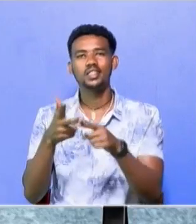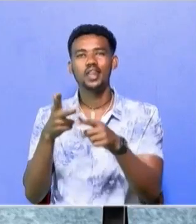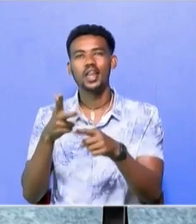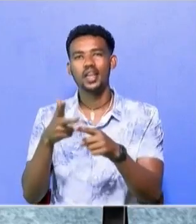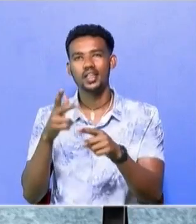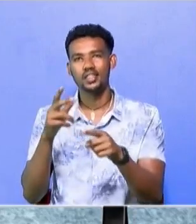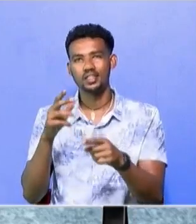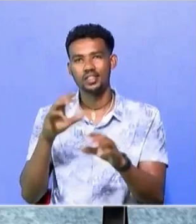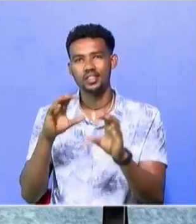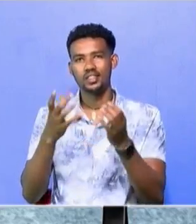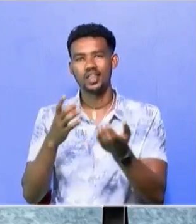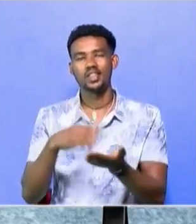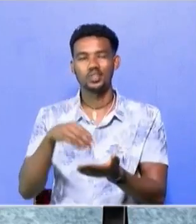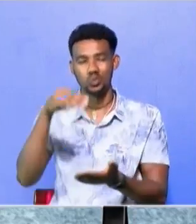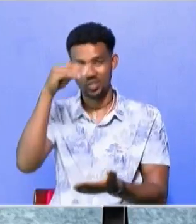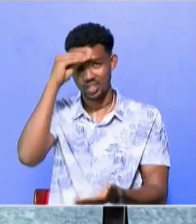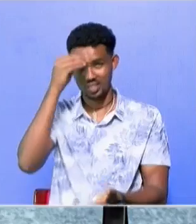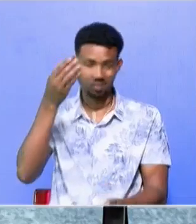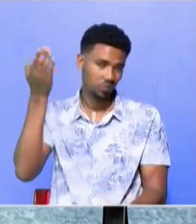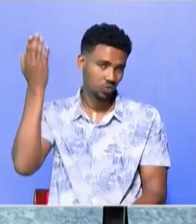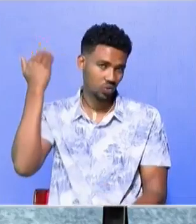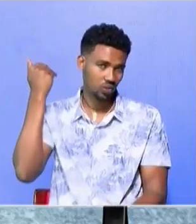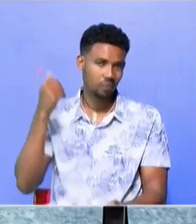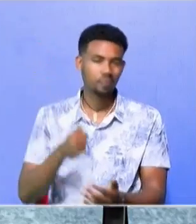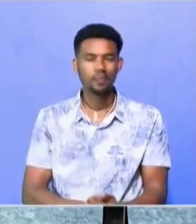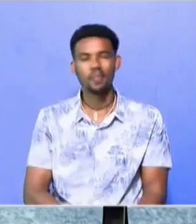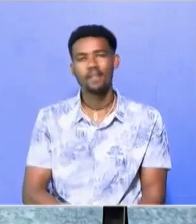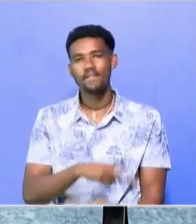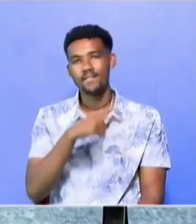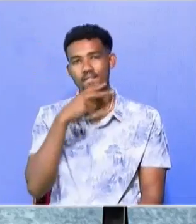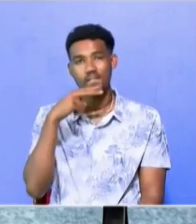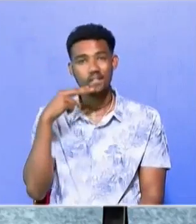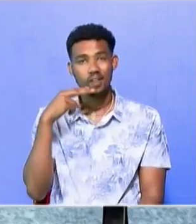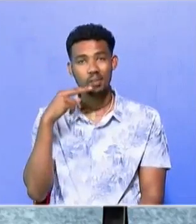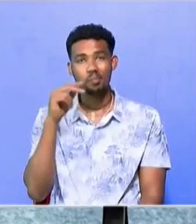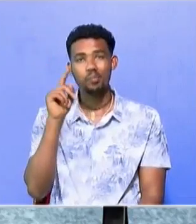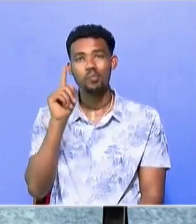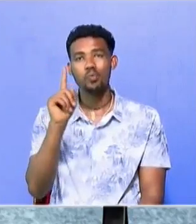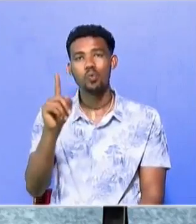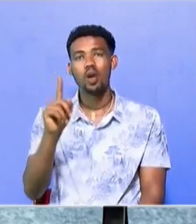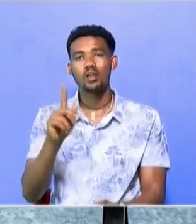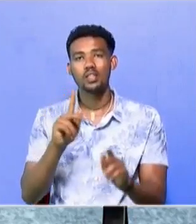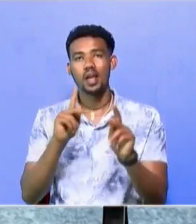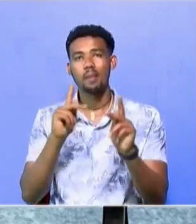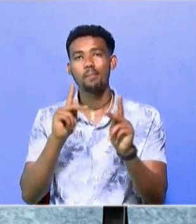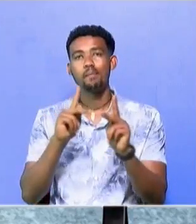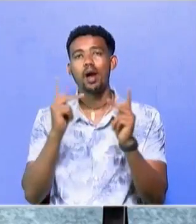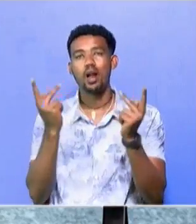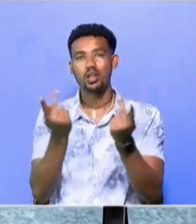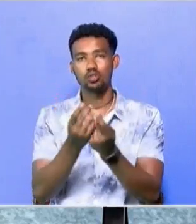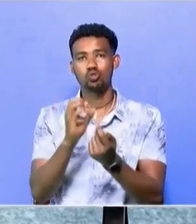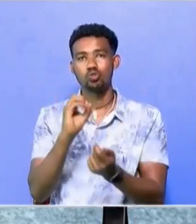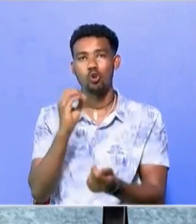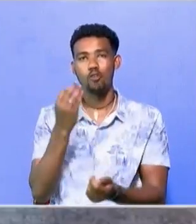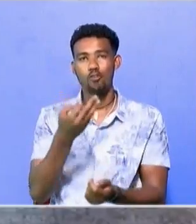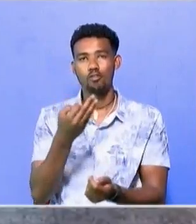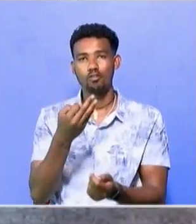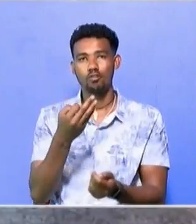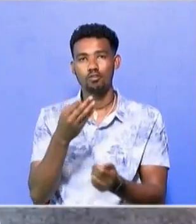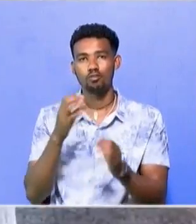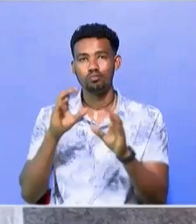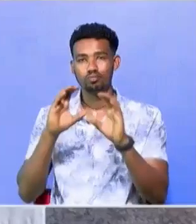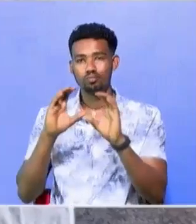students. So, verb is one of a part of a speech